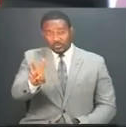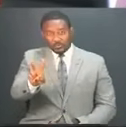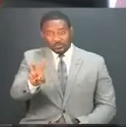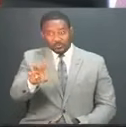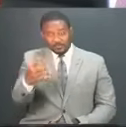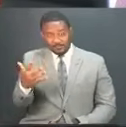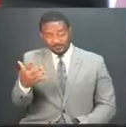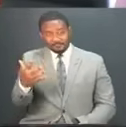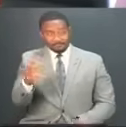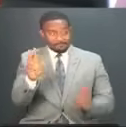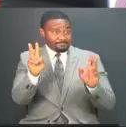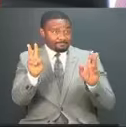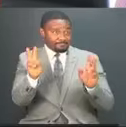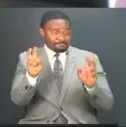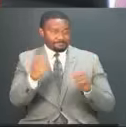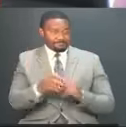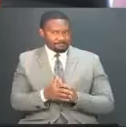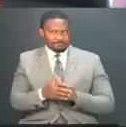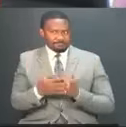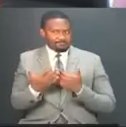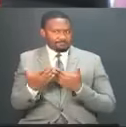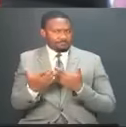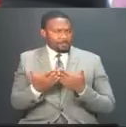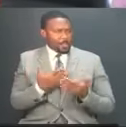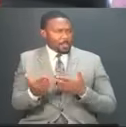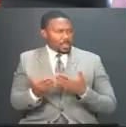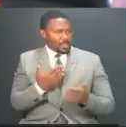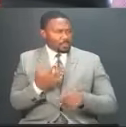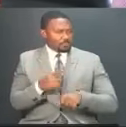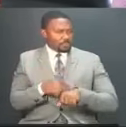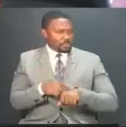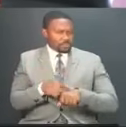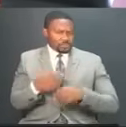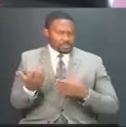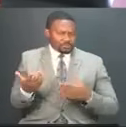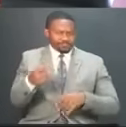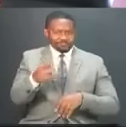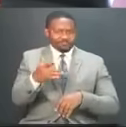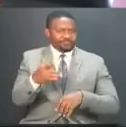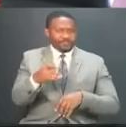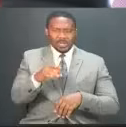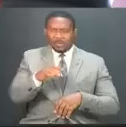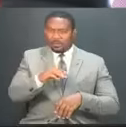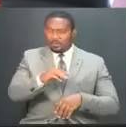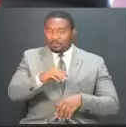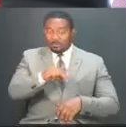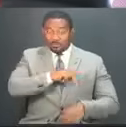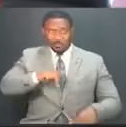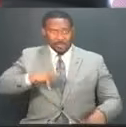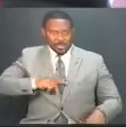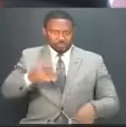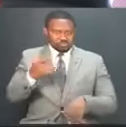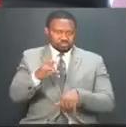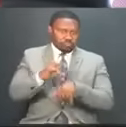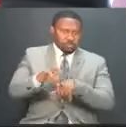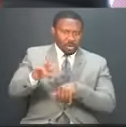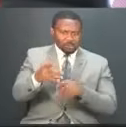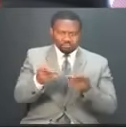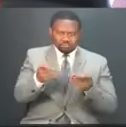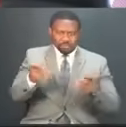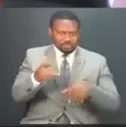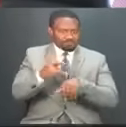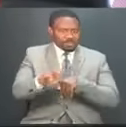that whenever a vacancy occurs in Parliament, the Clerk to